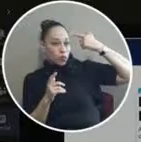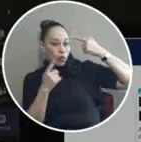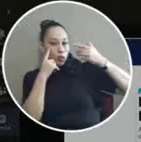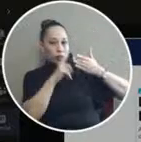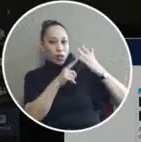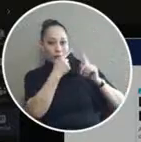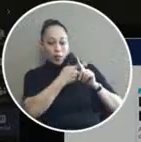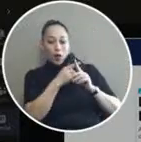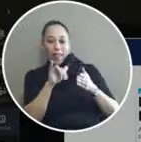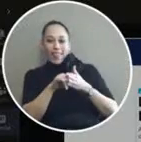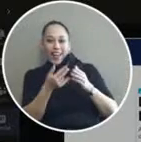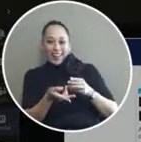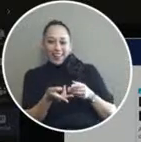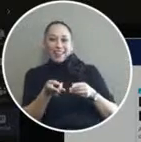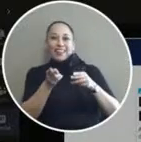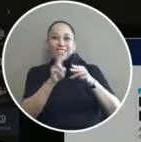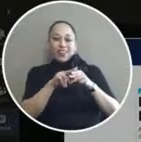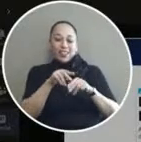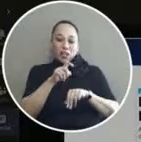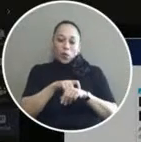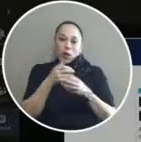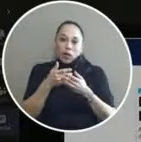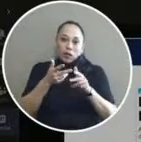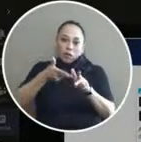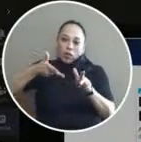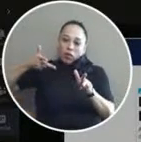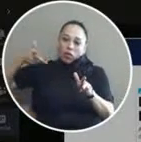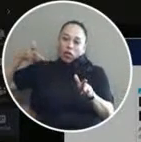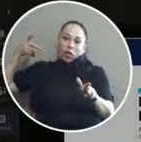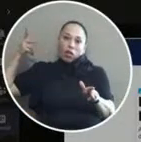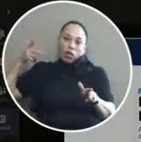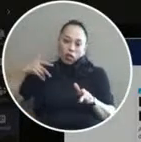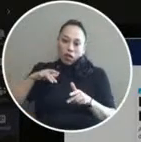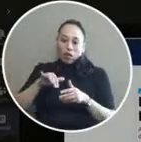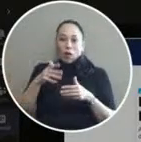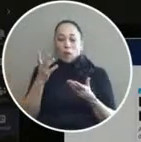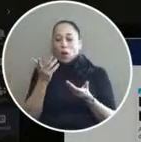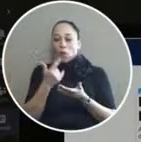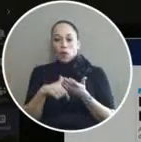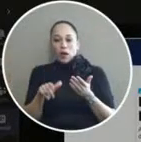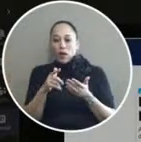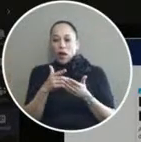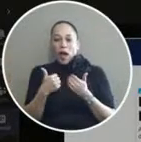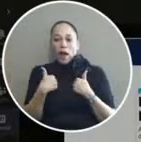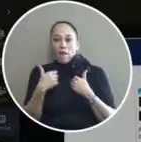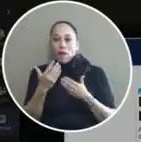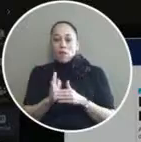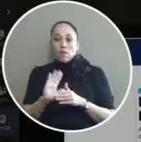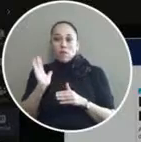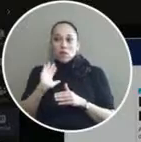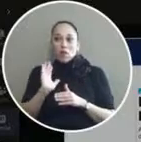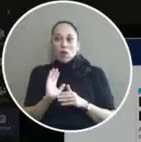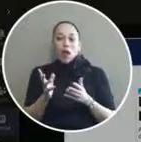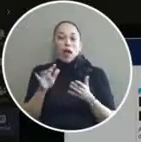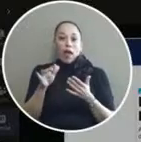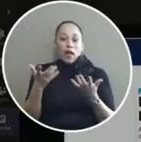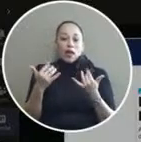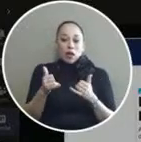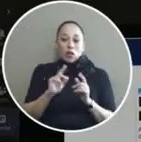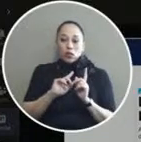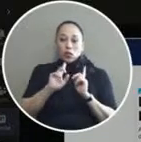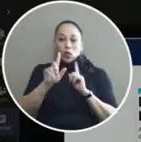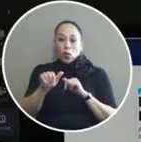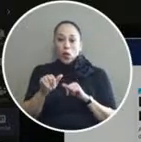this has increased now wait times from El Paso to Juarez, which is the reverse, right? What we used to have before. We have now higher wait times from El Paso to